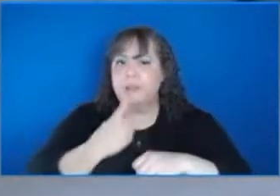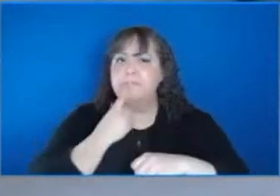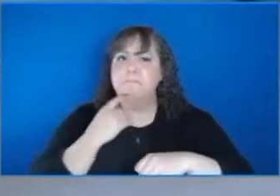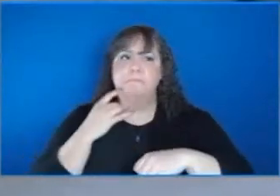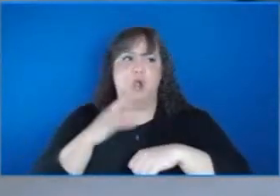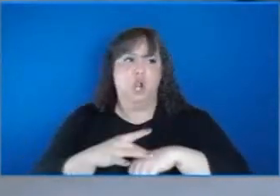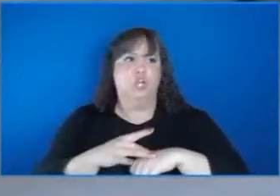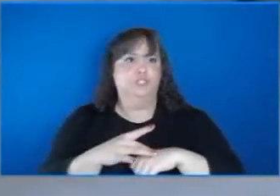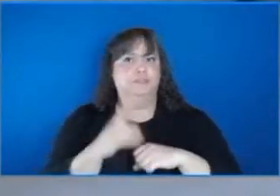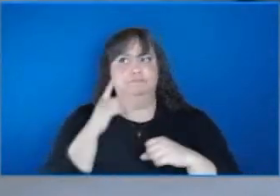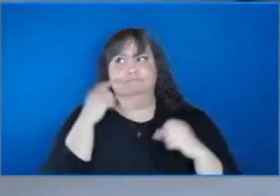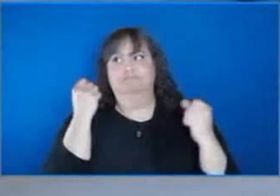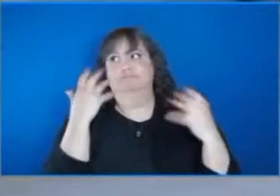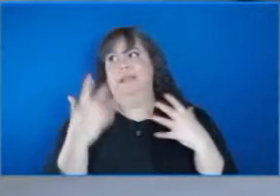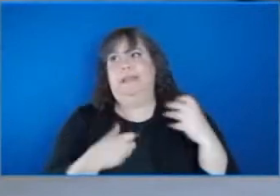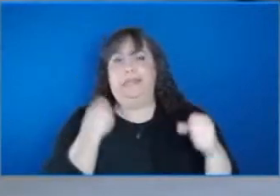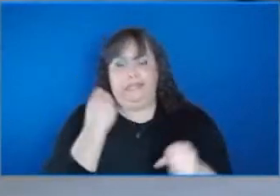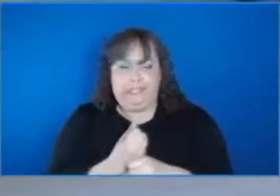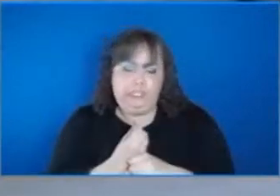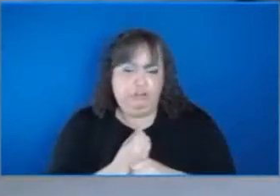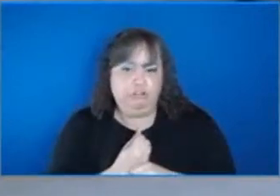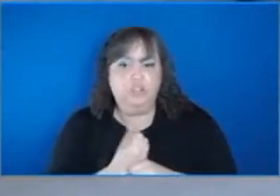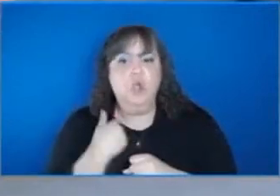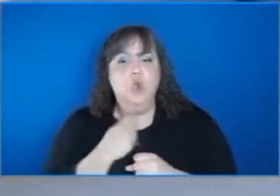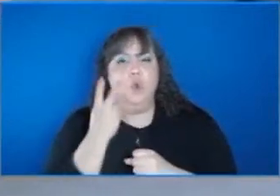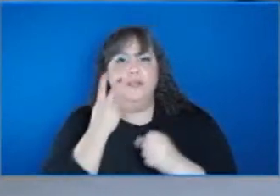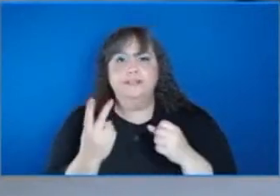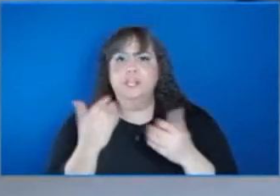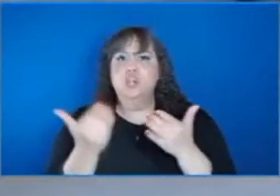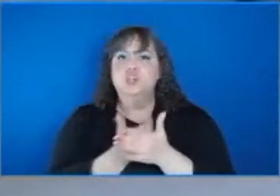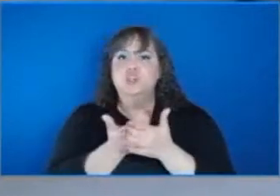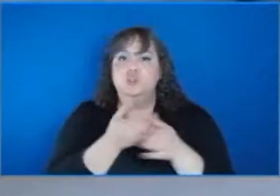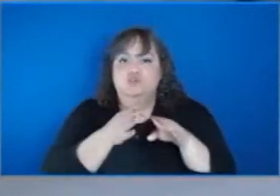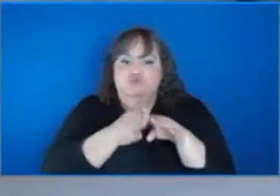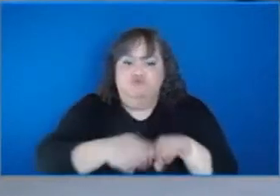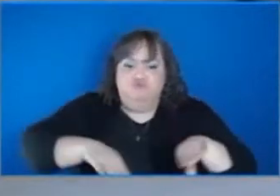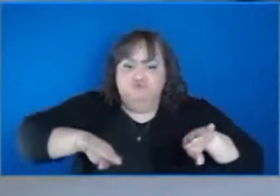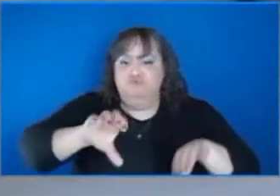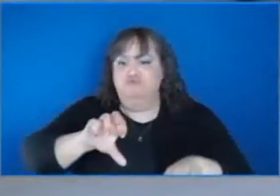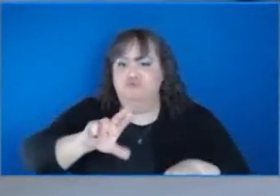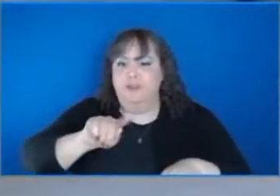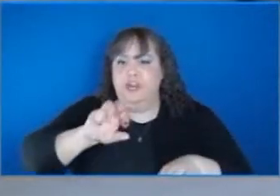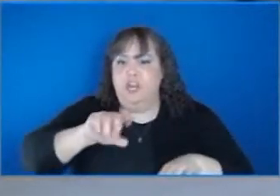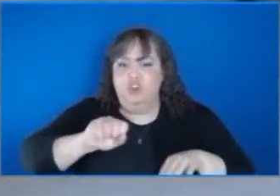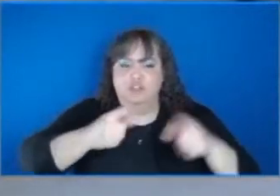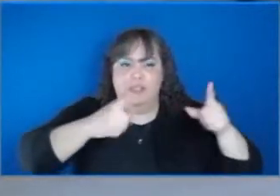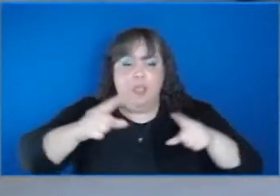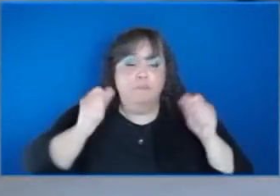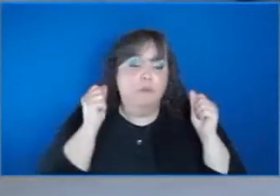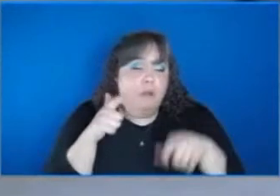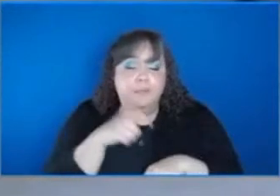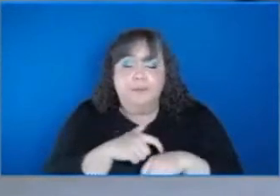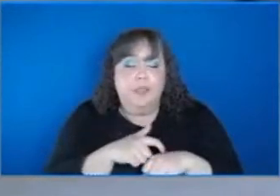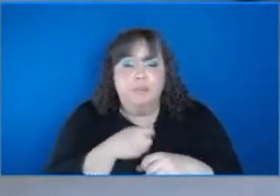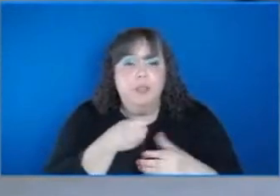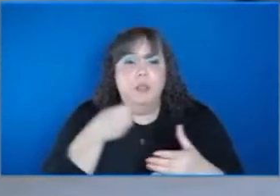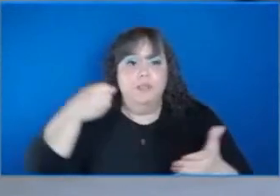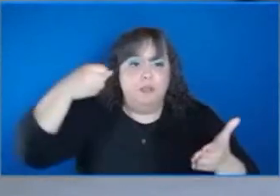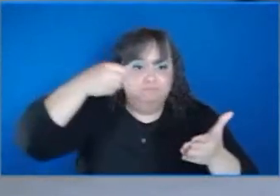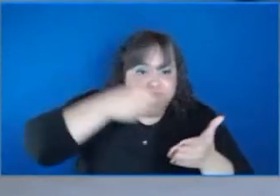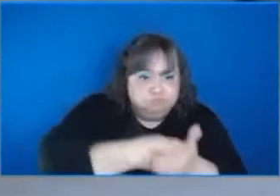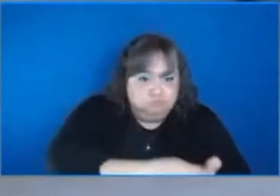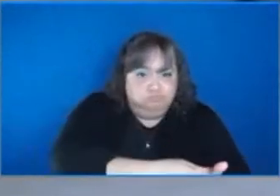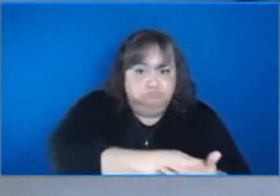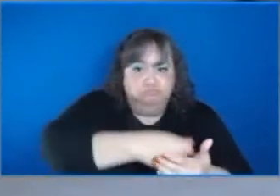now, we can see new craters all the time that are being created by asteroids that impact on Mars. So we know this